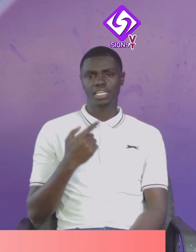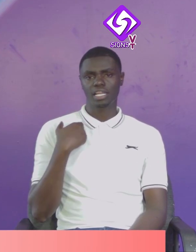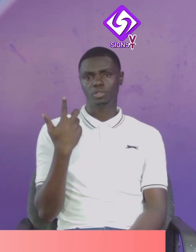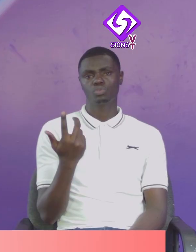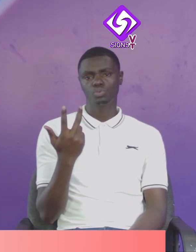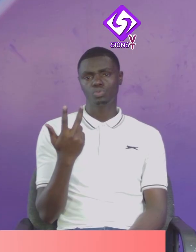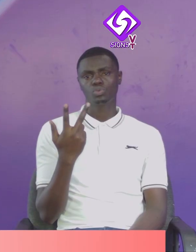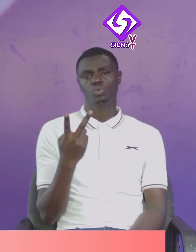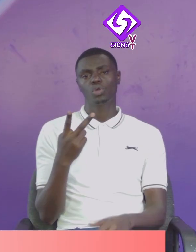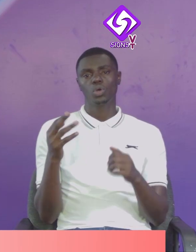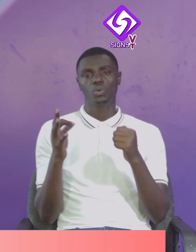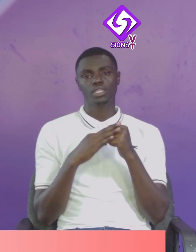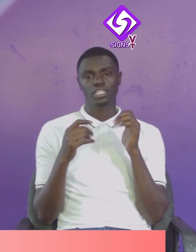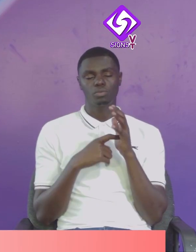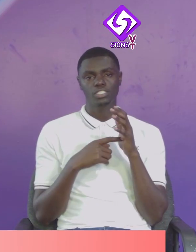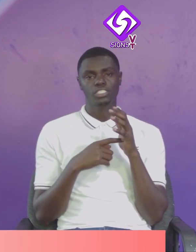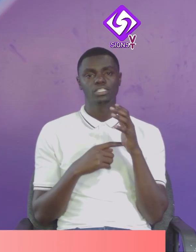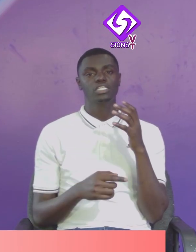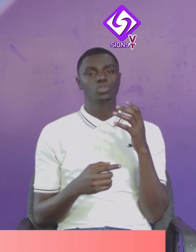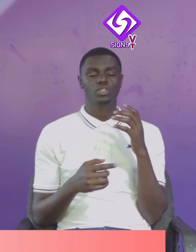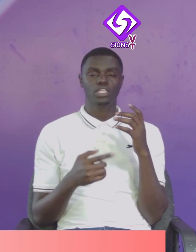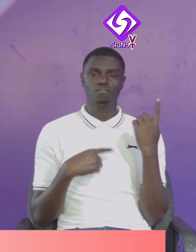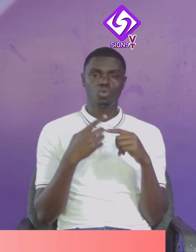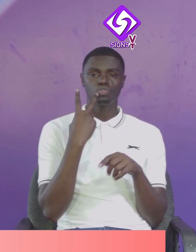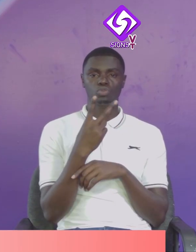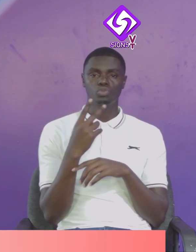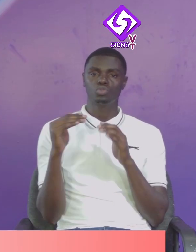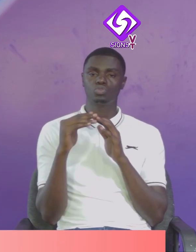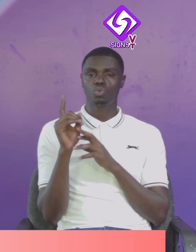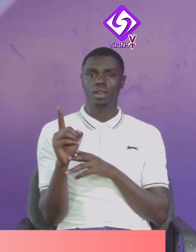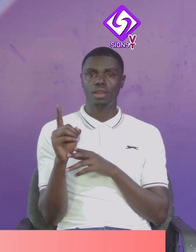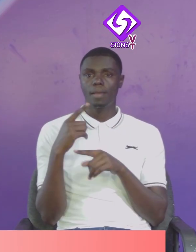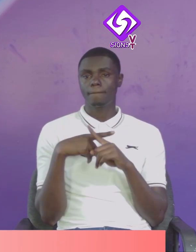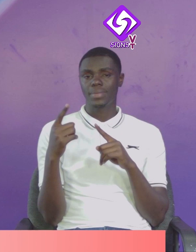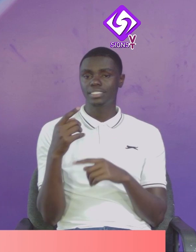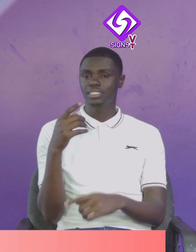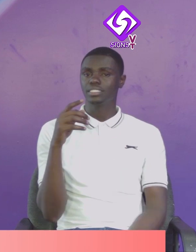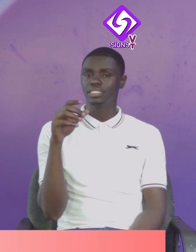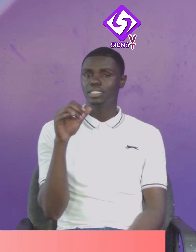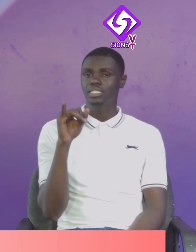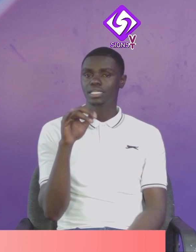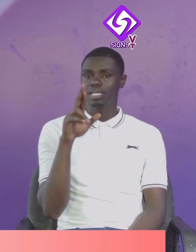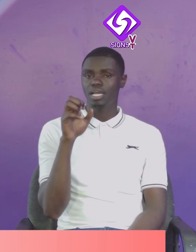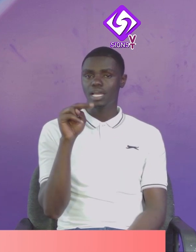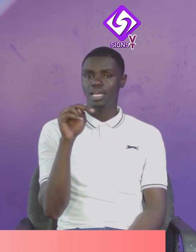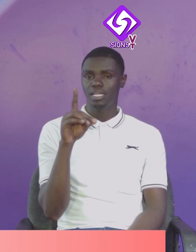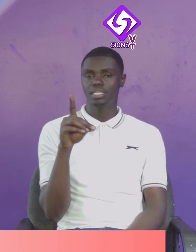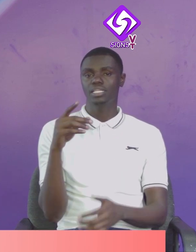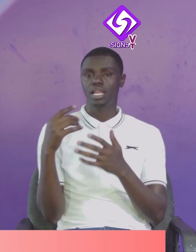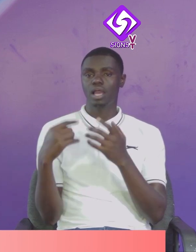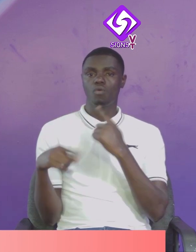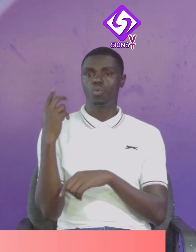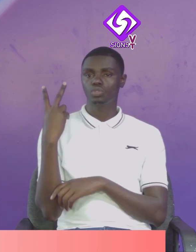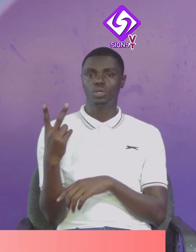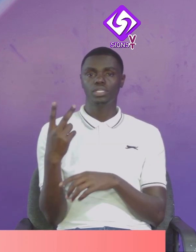3 games, they have won twice, drew once. But when you see Republic of Ireland side, they have won twice, lost once. How will this